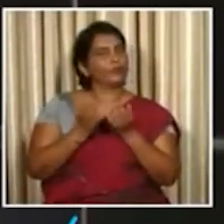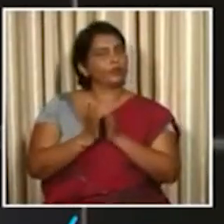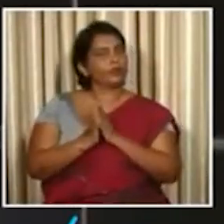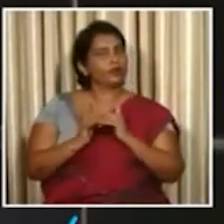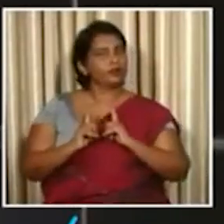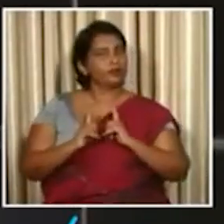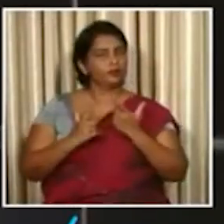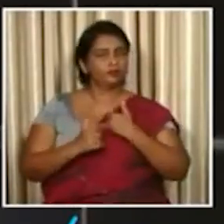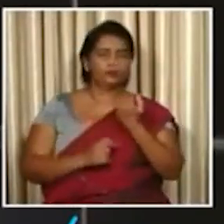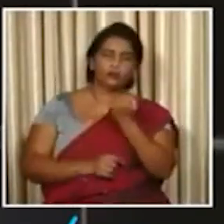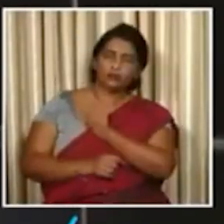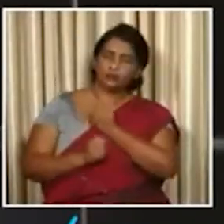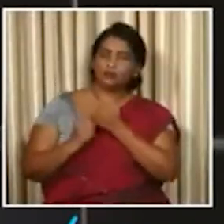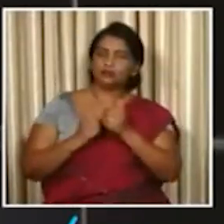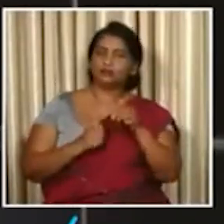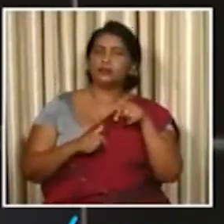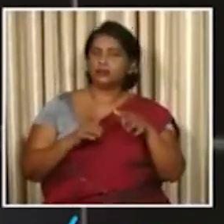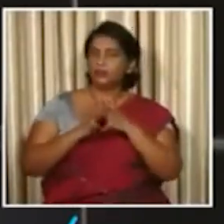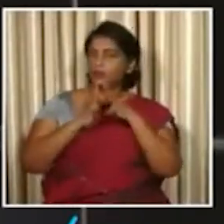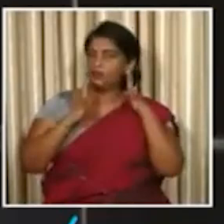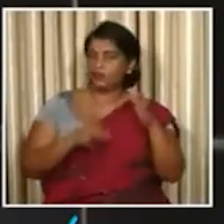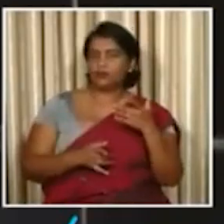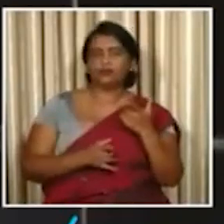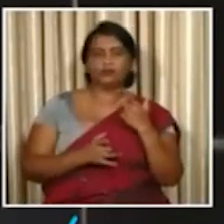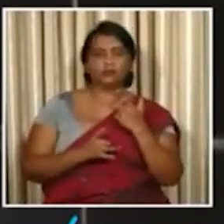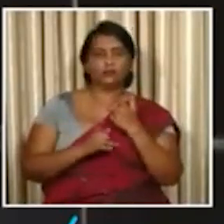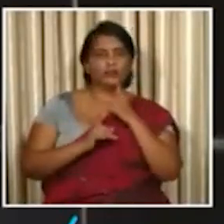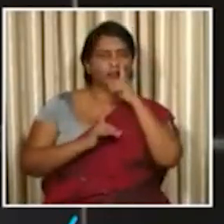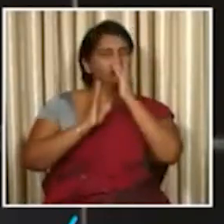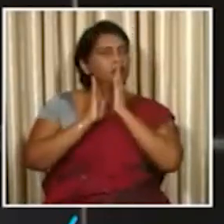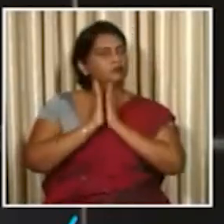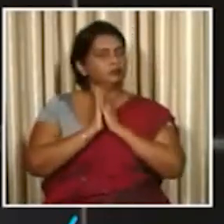deep spiritual reflection for Muslims all over the world.